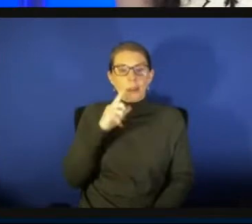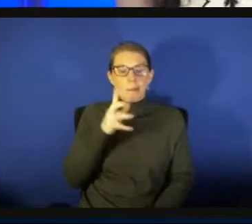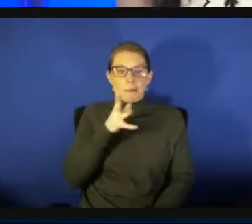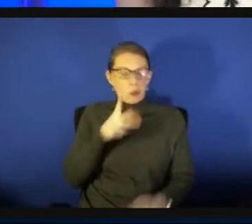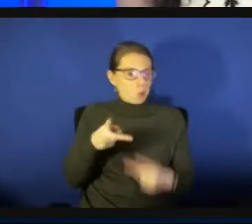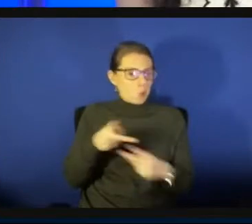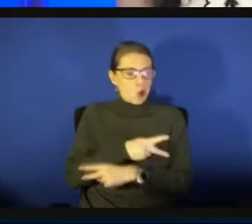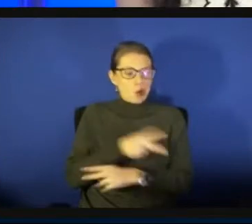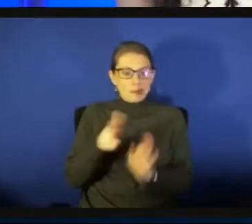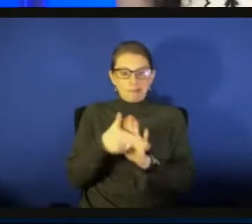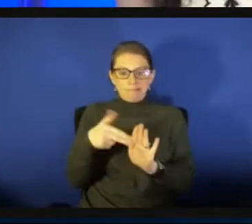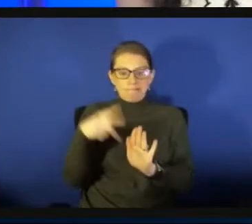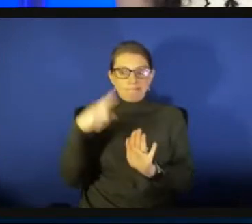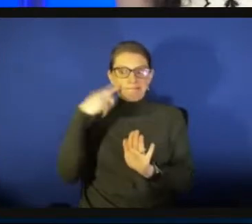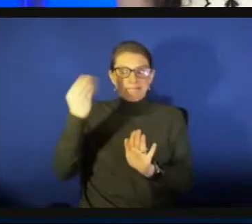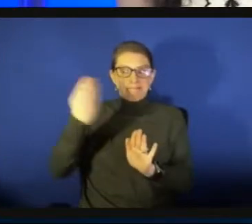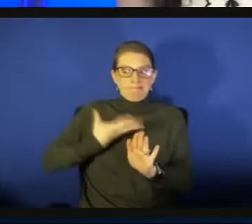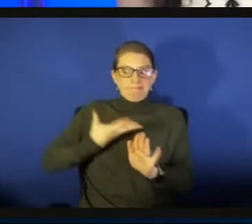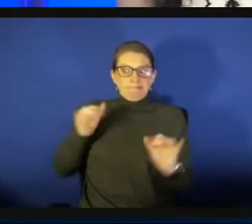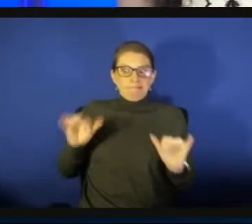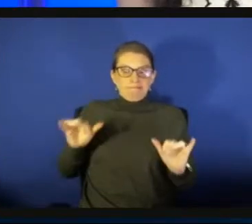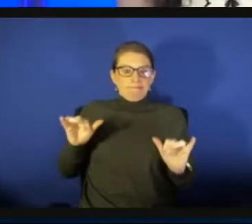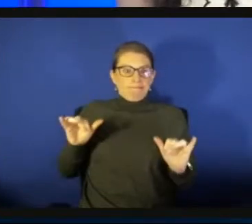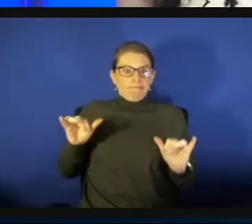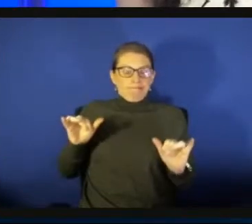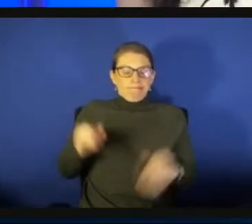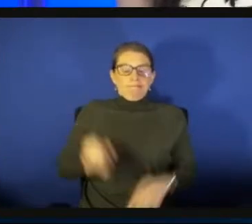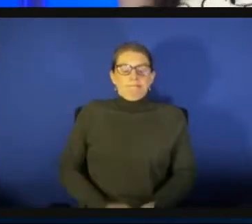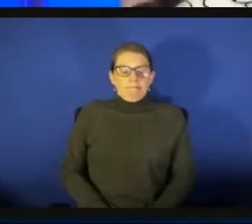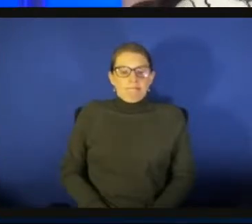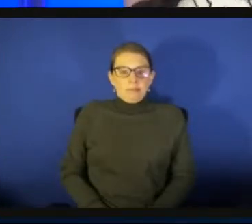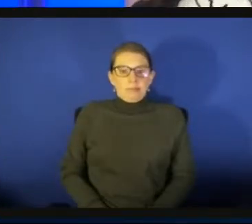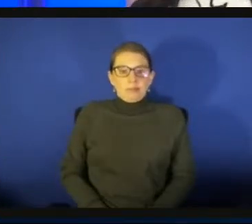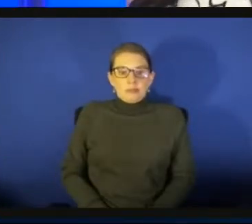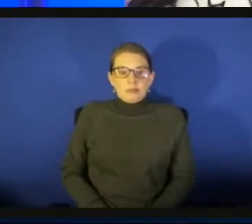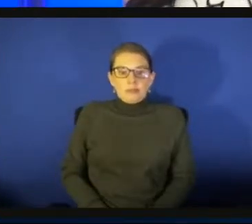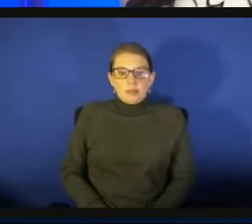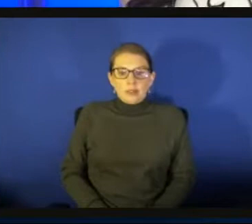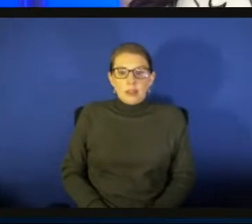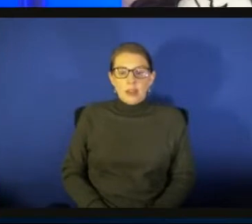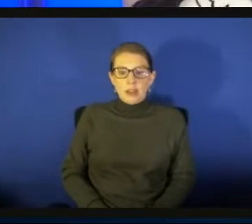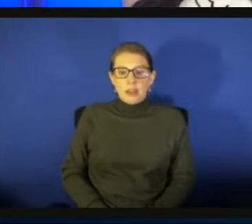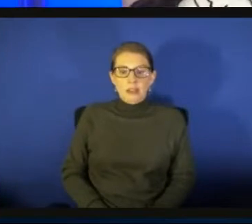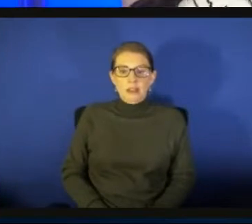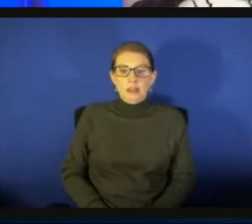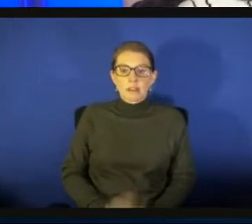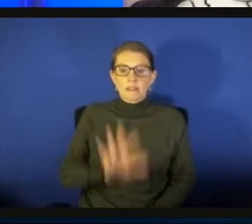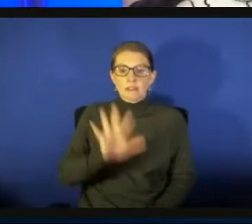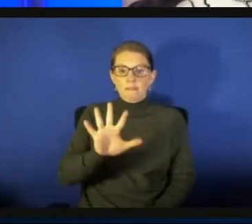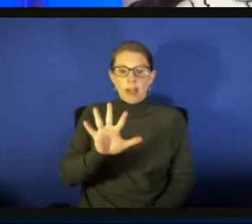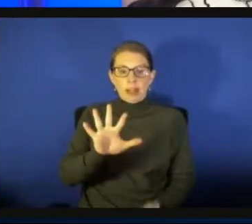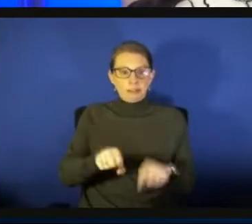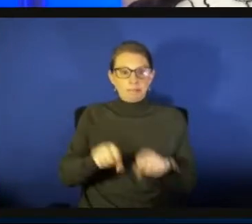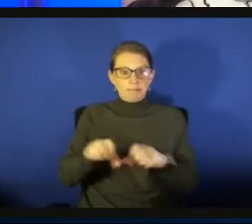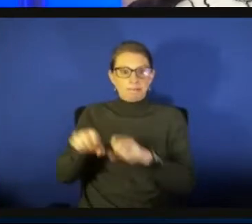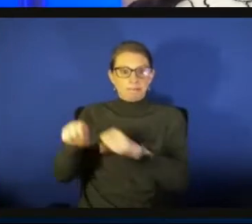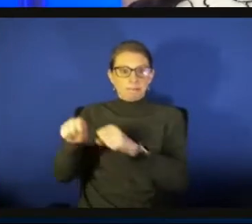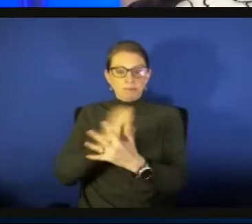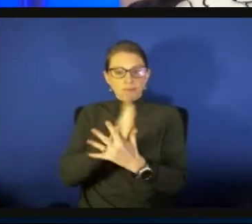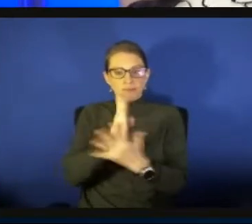ever hear as a mother. And he went through 5 modalities of treatment. And so he went